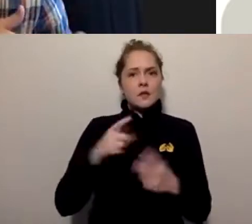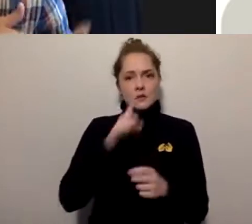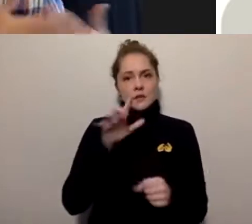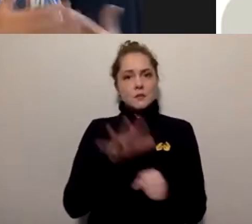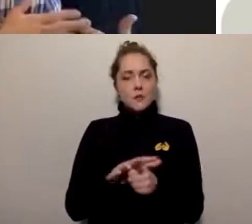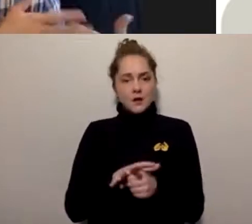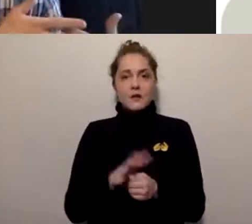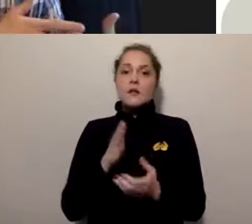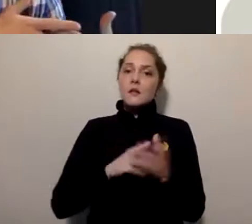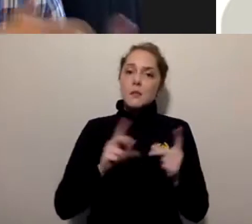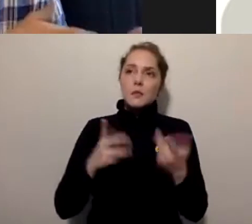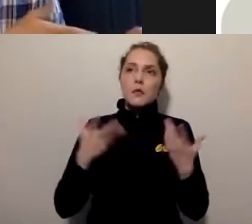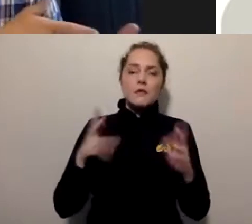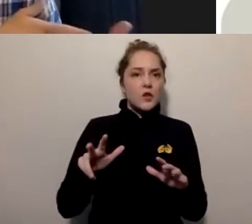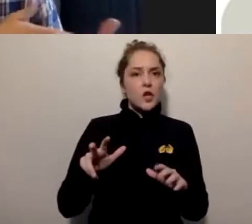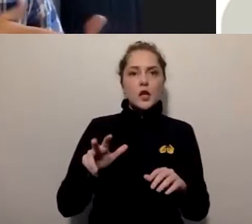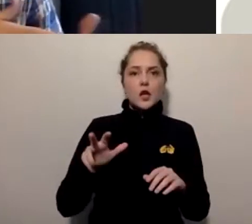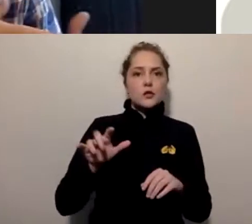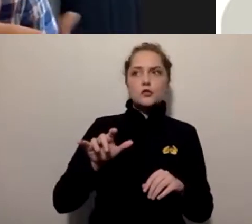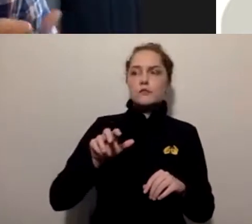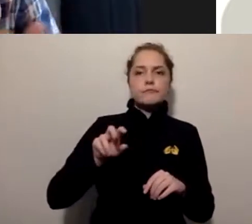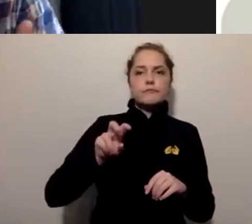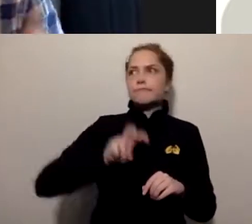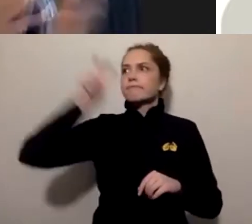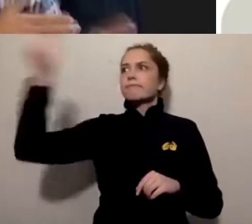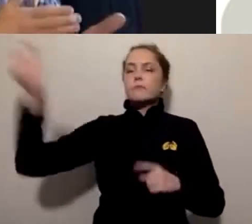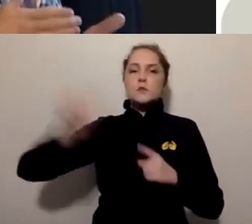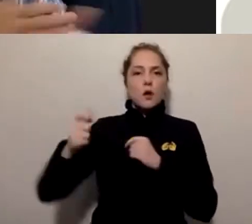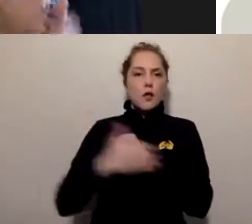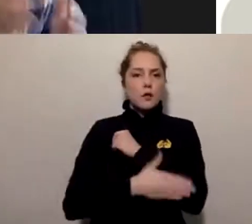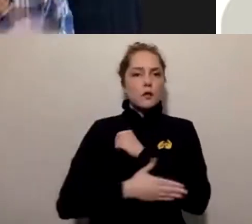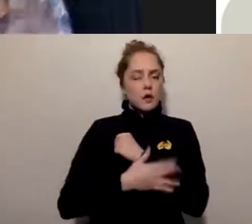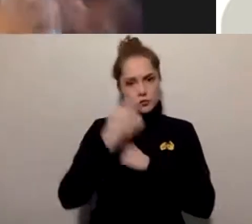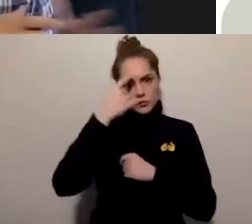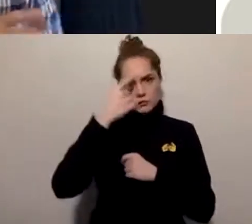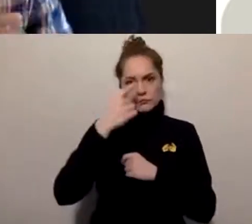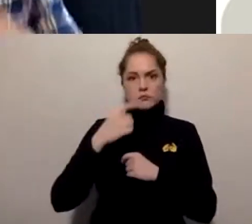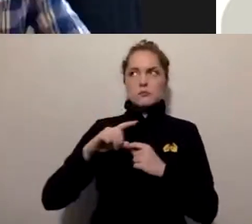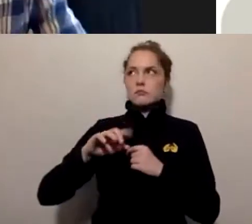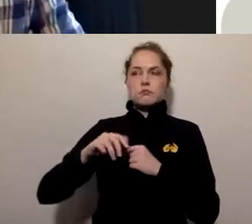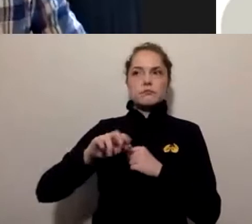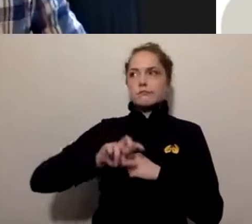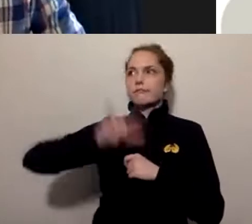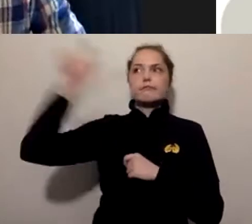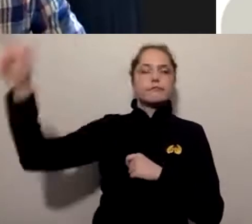of whom have gone on several deployments in this country, to overseas deployments.